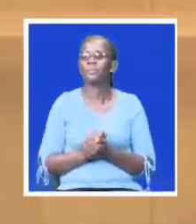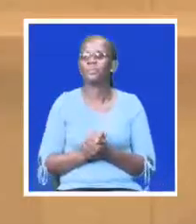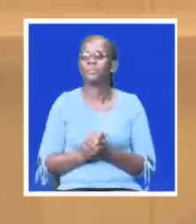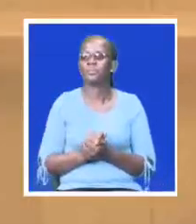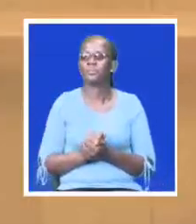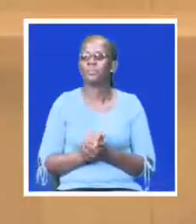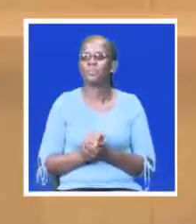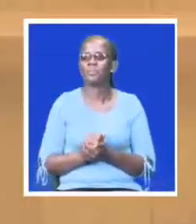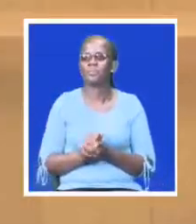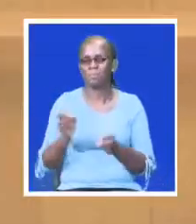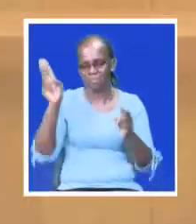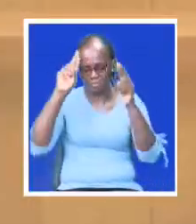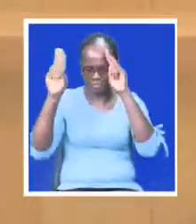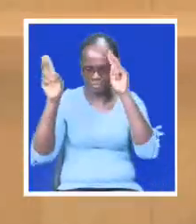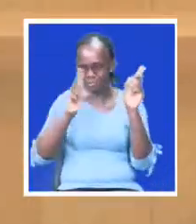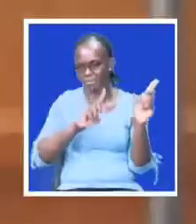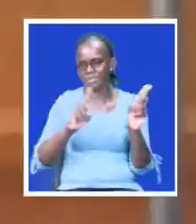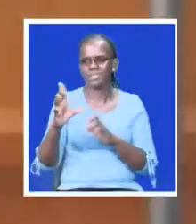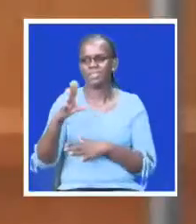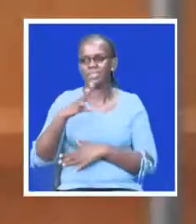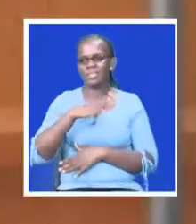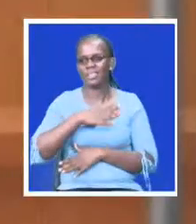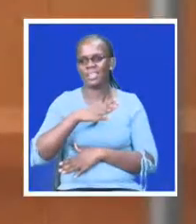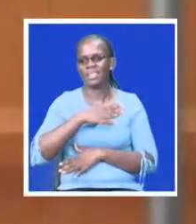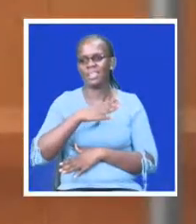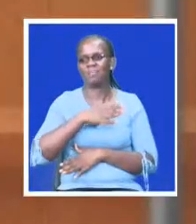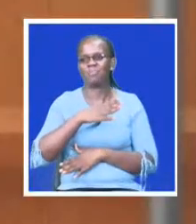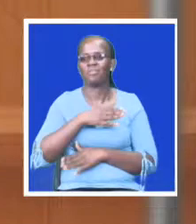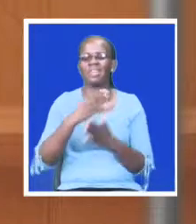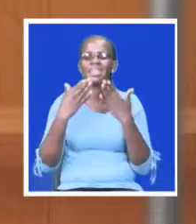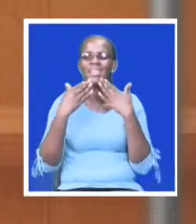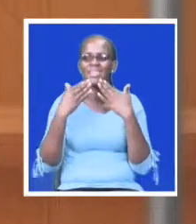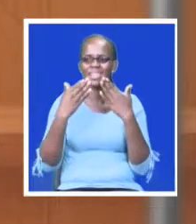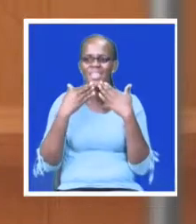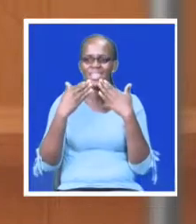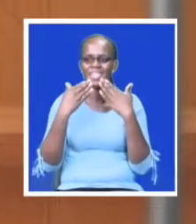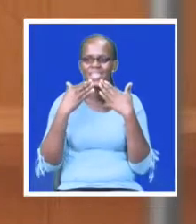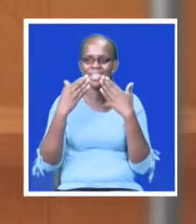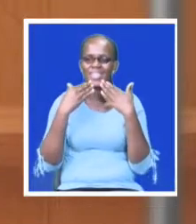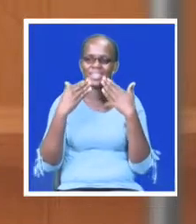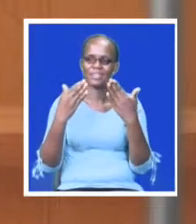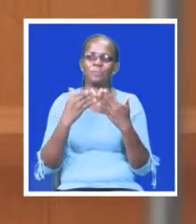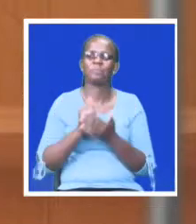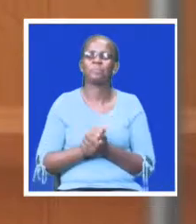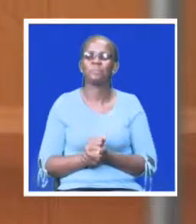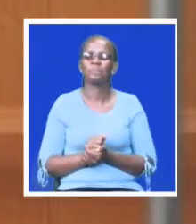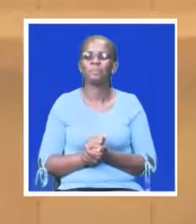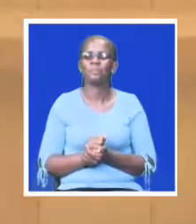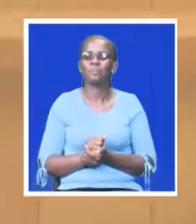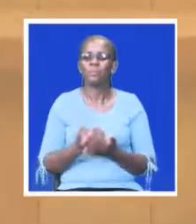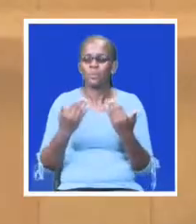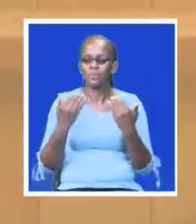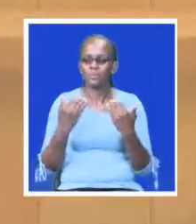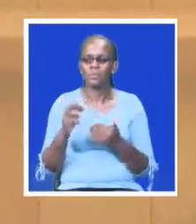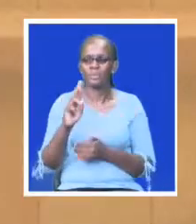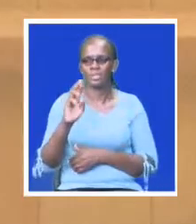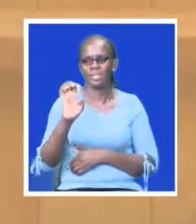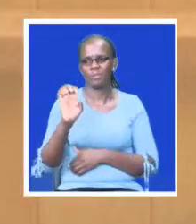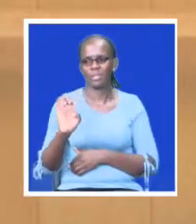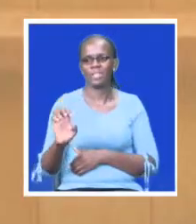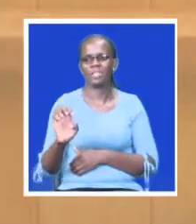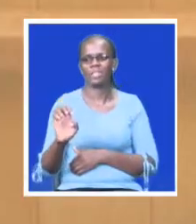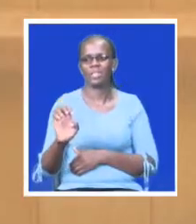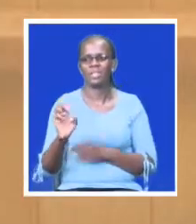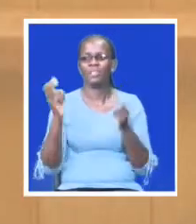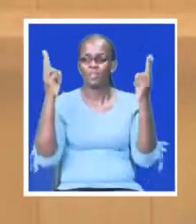doing today? I'm fine, Nogwazi. How are you? I'm doing very well, thank you. Today in our RE lesson we're doing the fall of man,